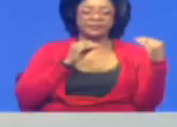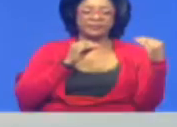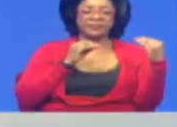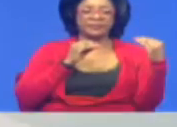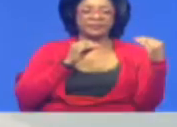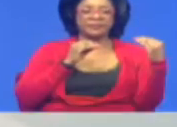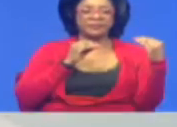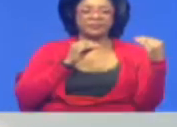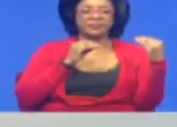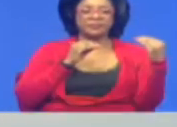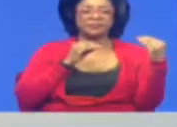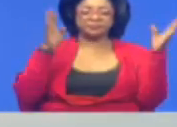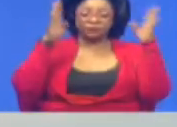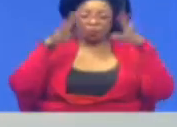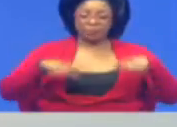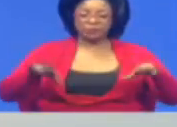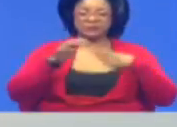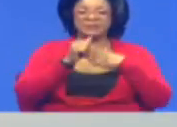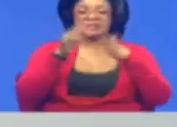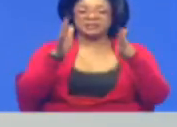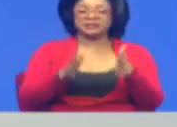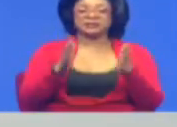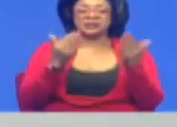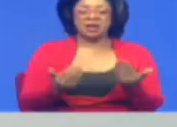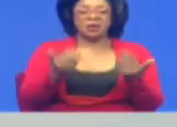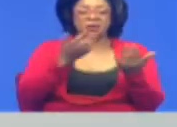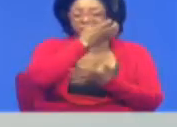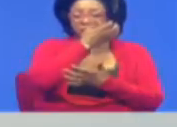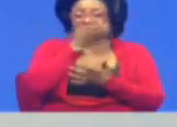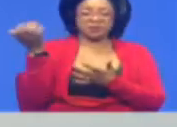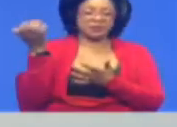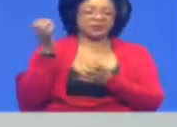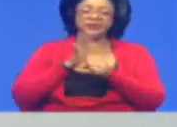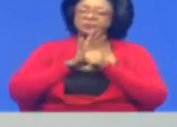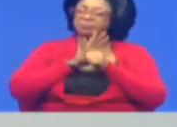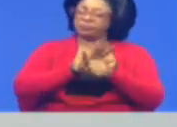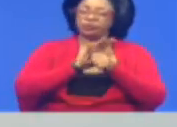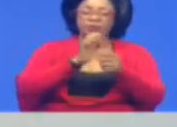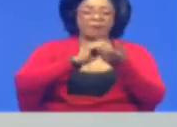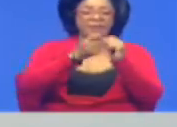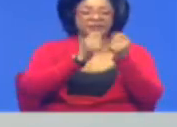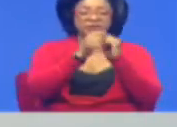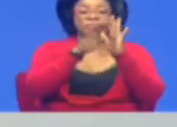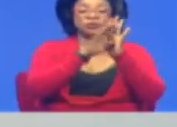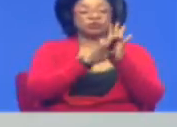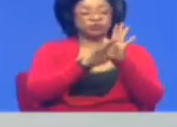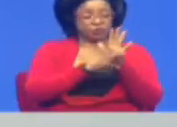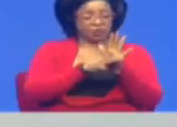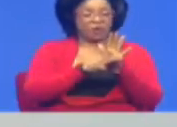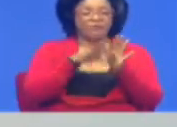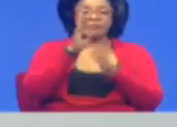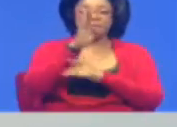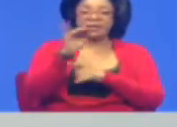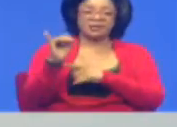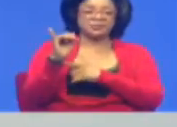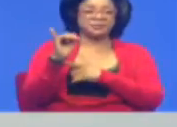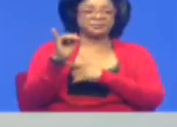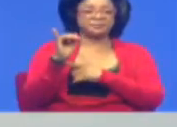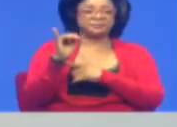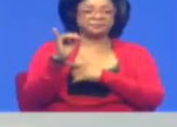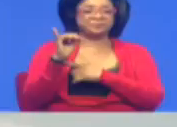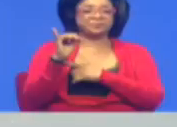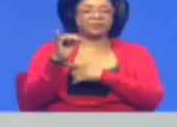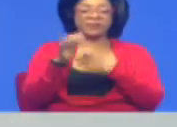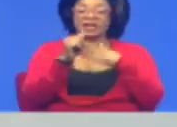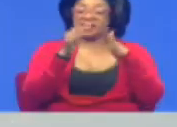Now, Muslim leaders in the country have rejected the push to amend the constitution through the Building Bridges initiative. The